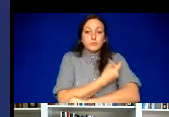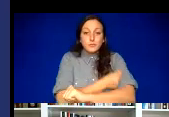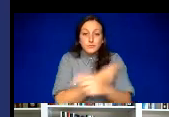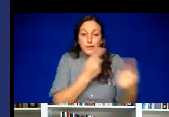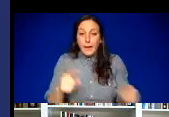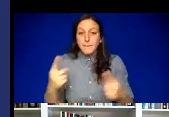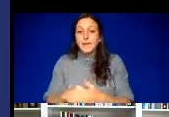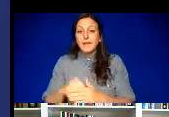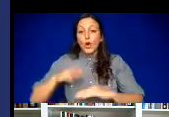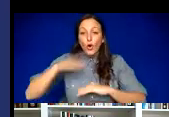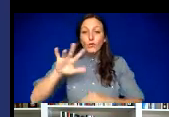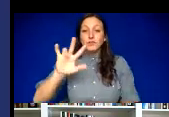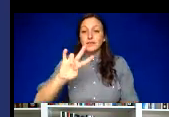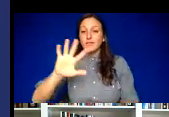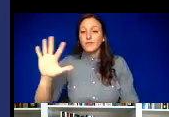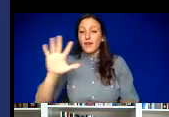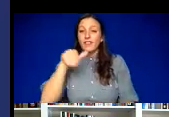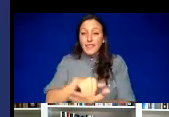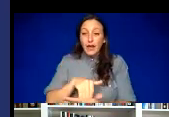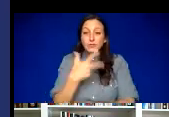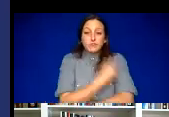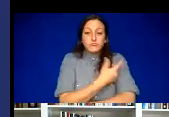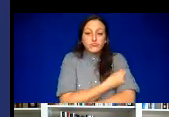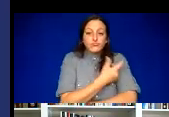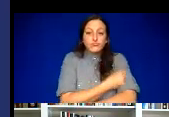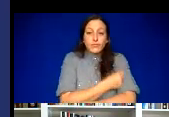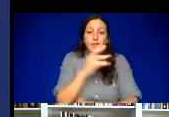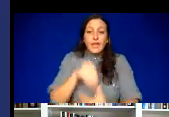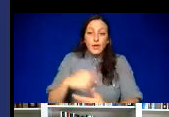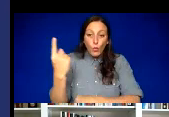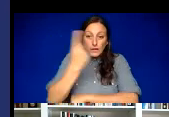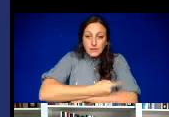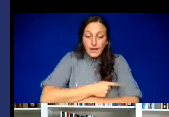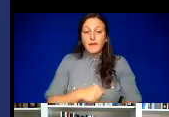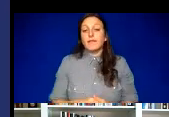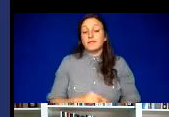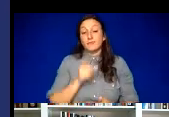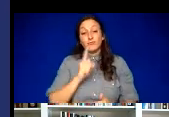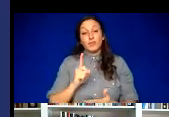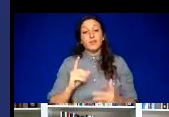over 75,000 doses administered in a day. And really